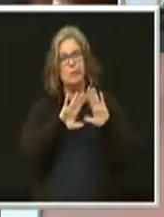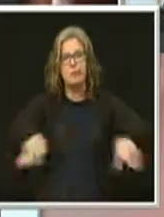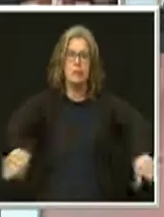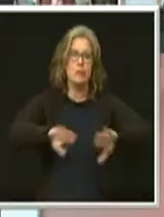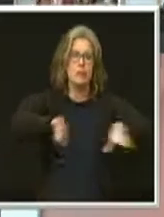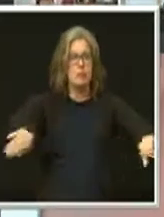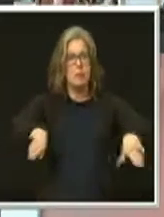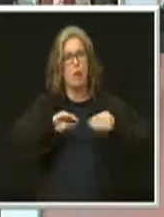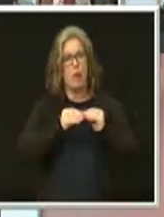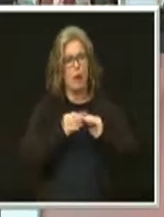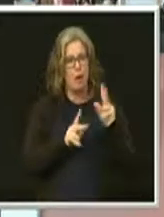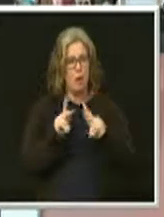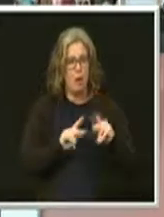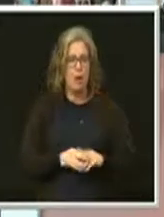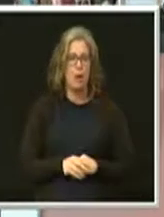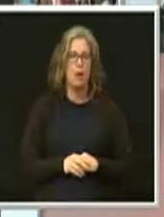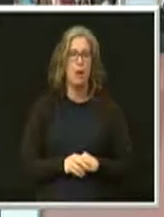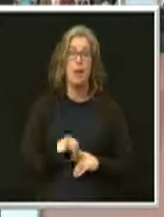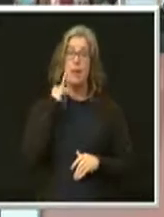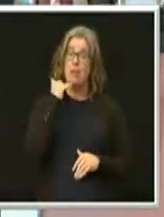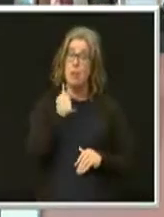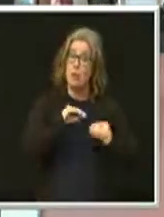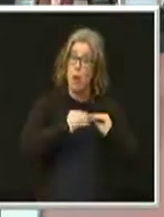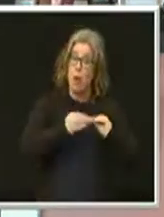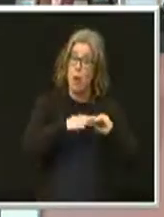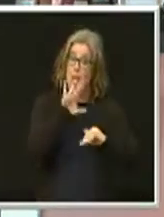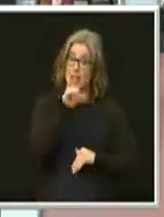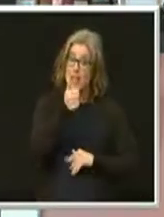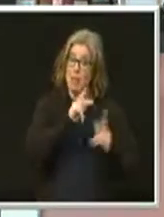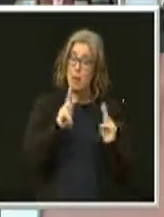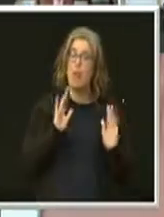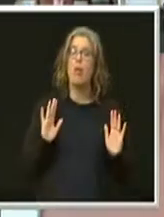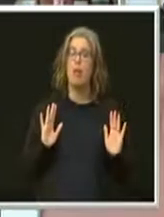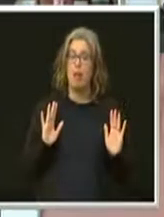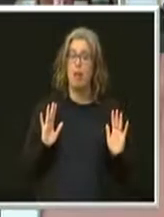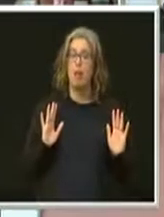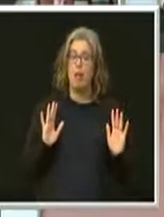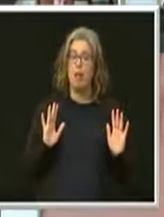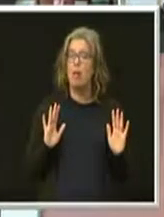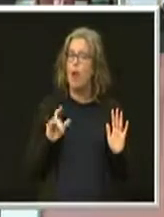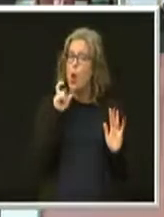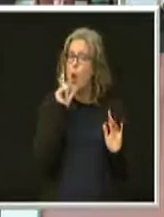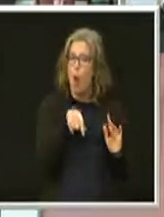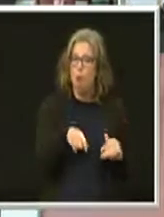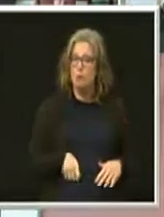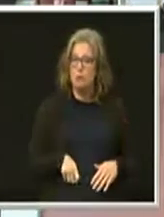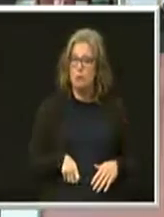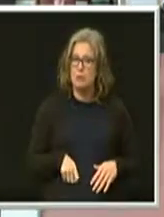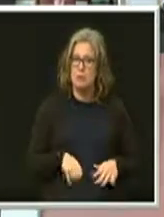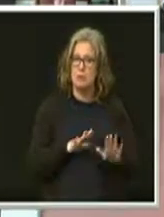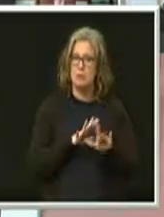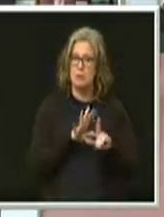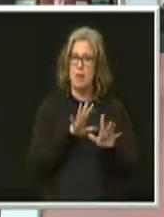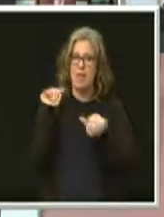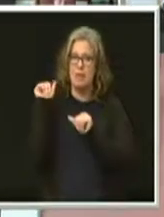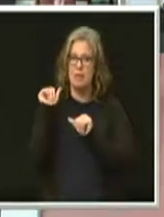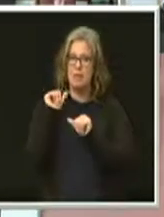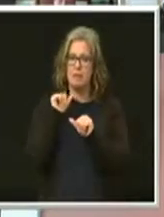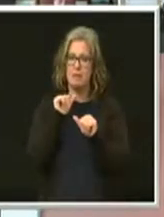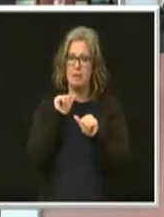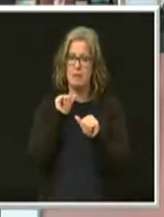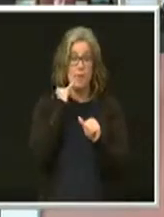crowds of people. If you're in a crowd of more than 10 people, don't go there. You just got to go away. You got to stay 6